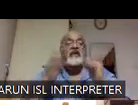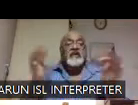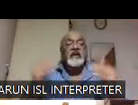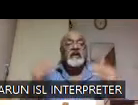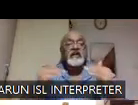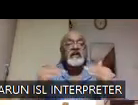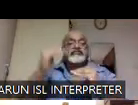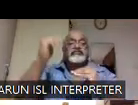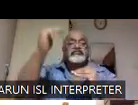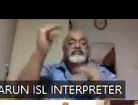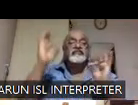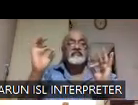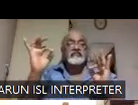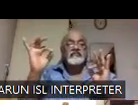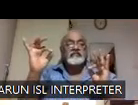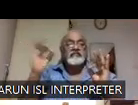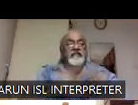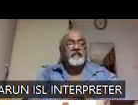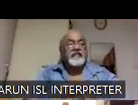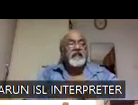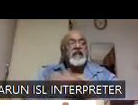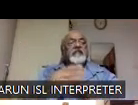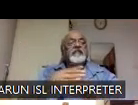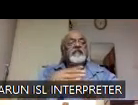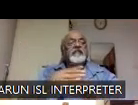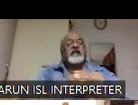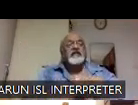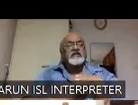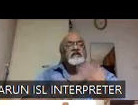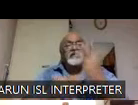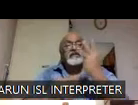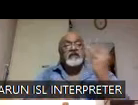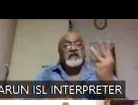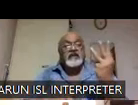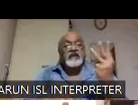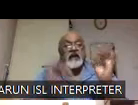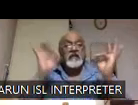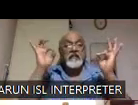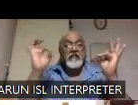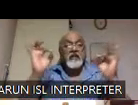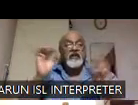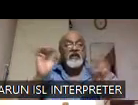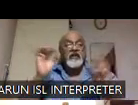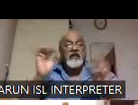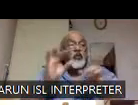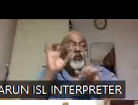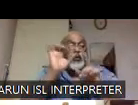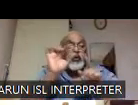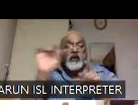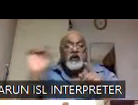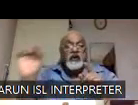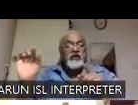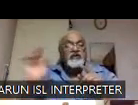So there are three words. Let me take you back to the previous slide. There are three important words in this